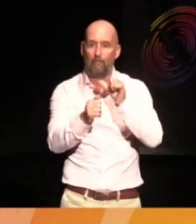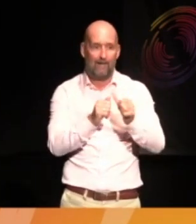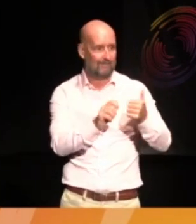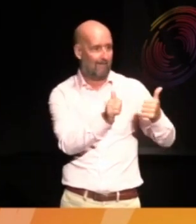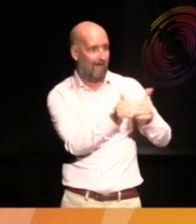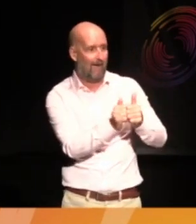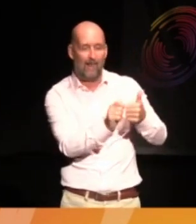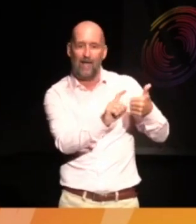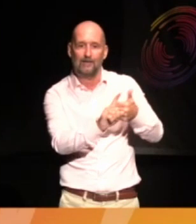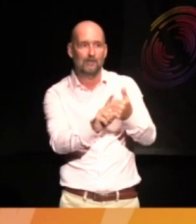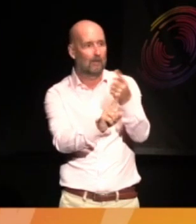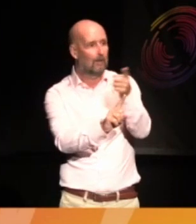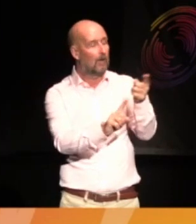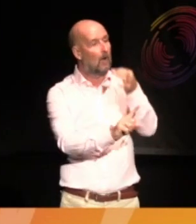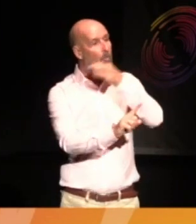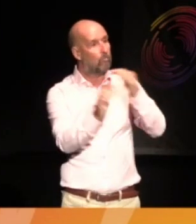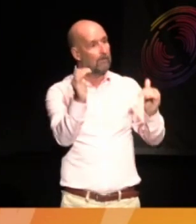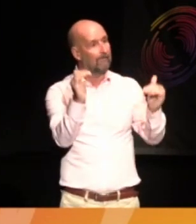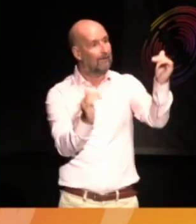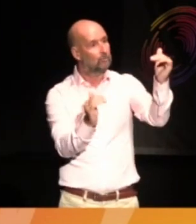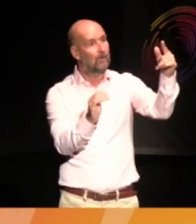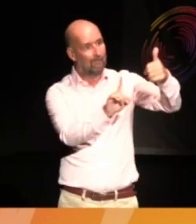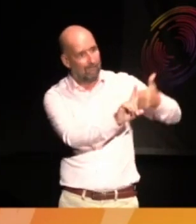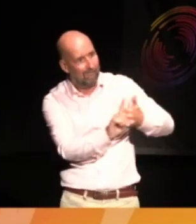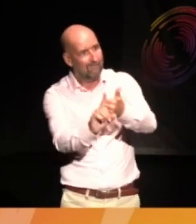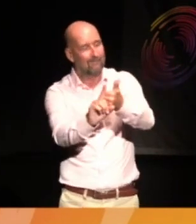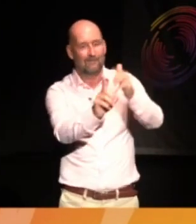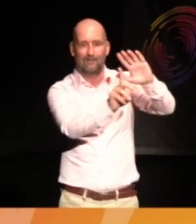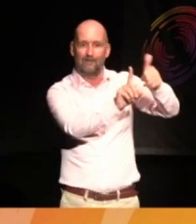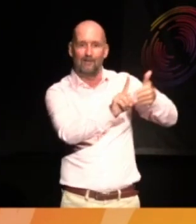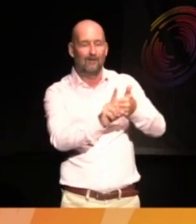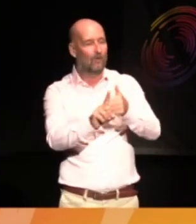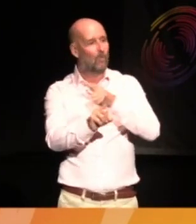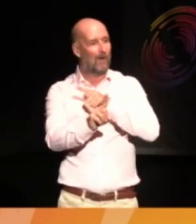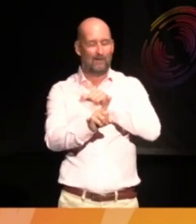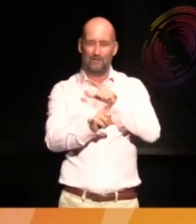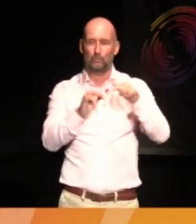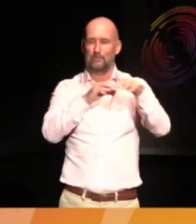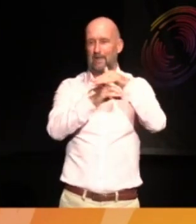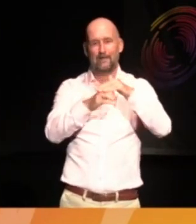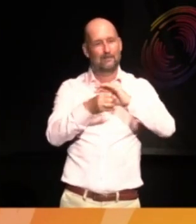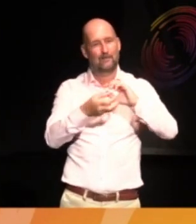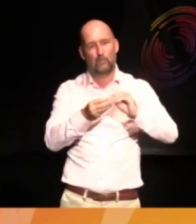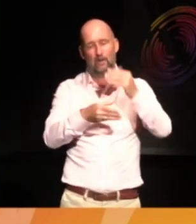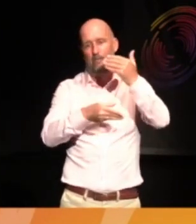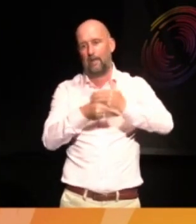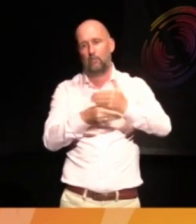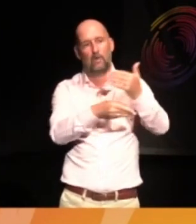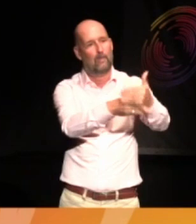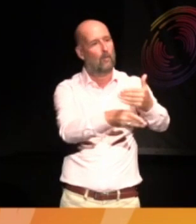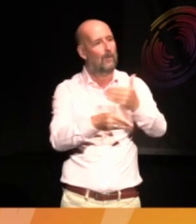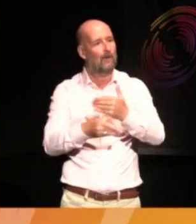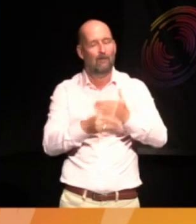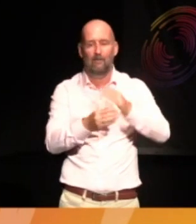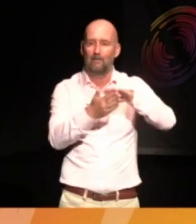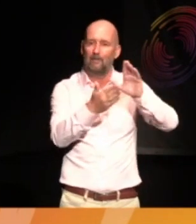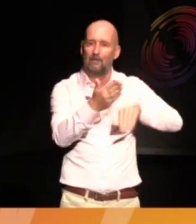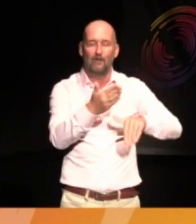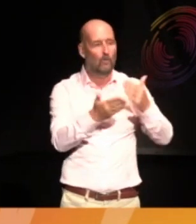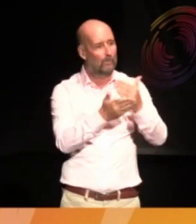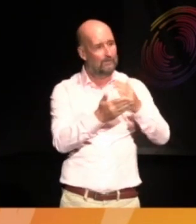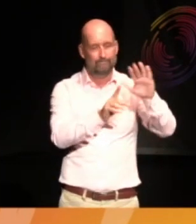in positions of privilege who can help to remove the societal barriers that exist to maintain the status